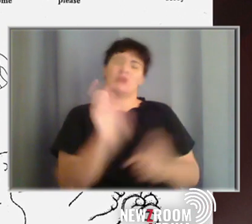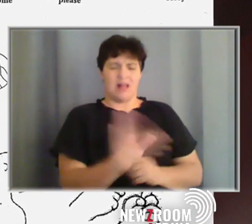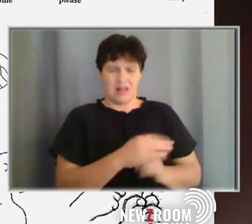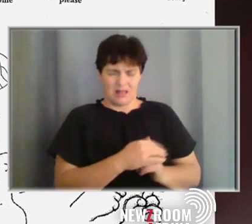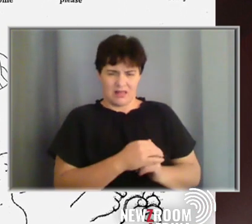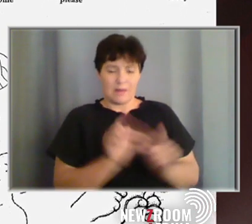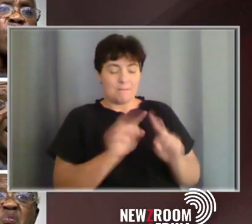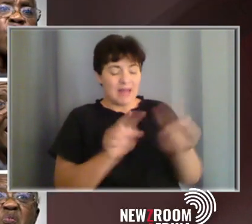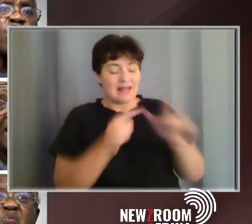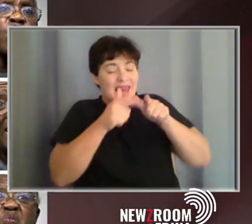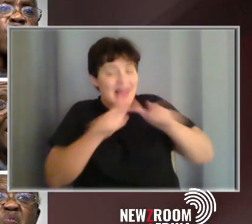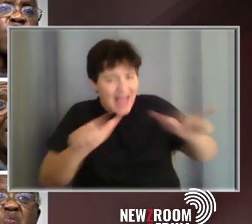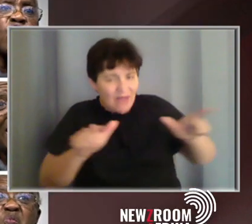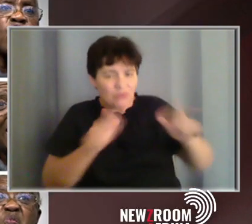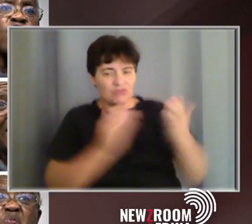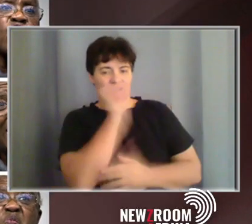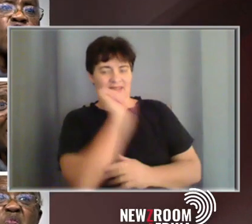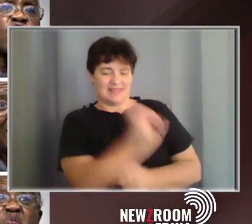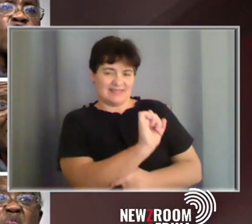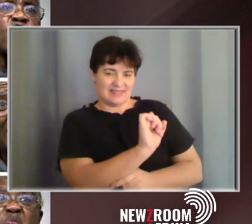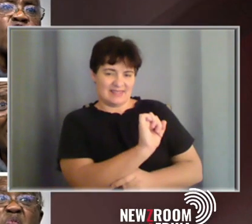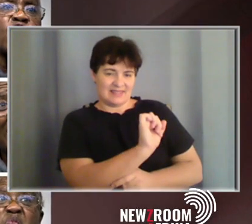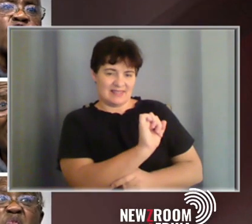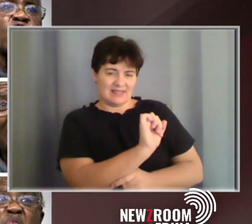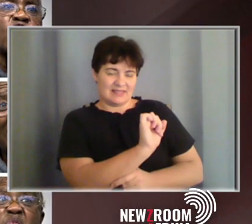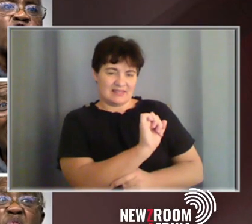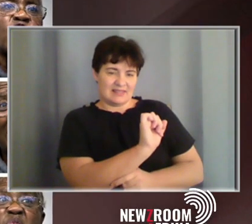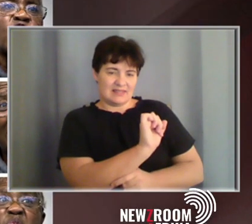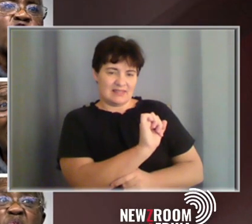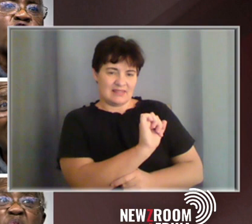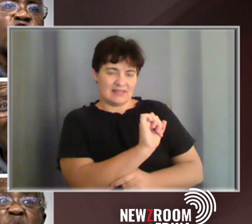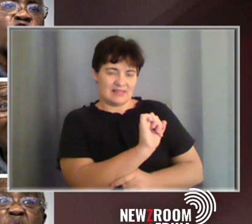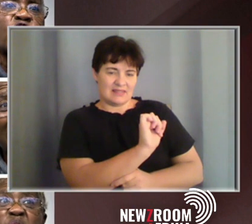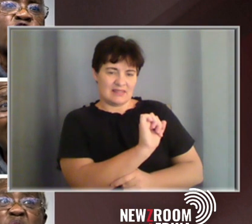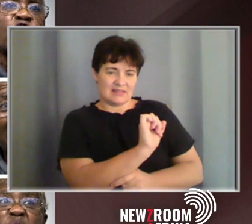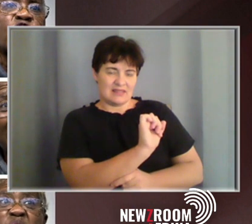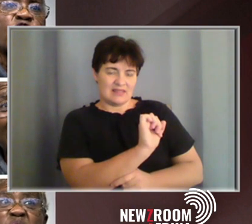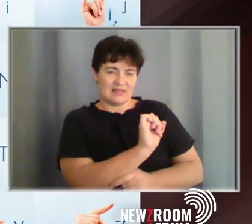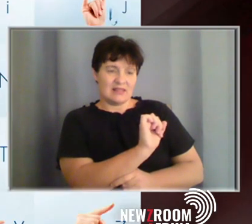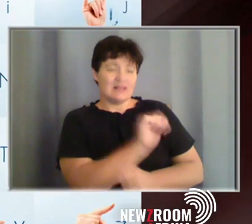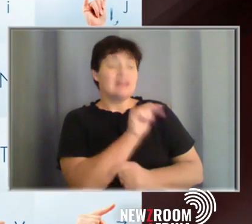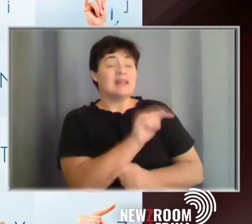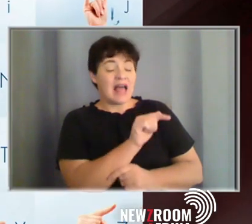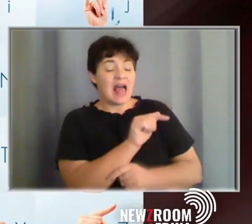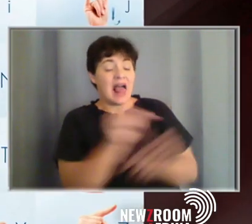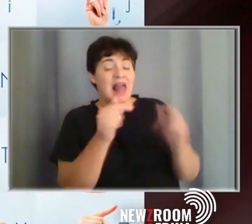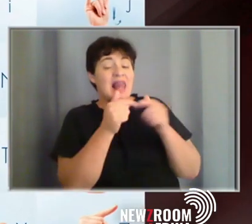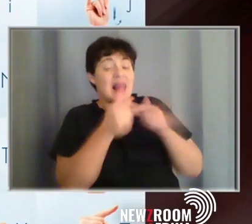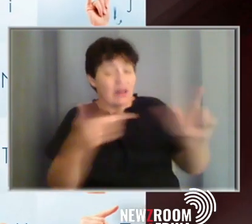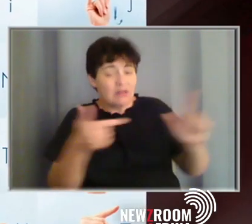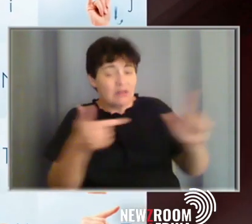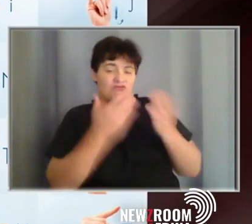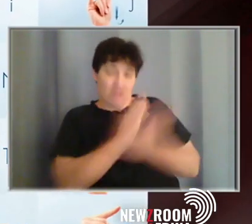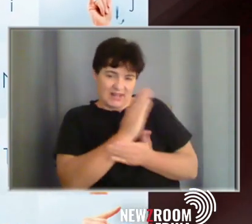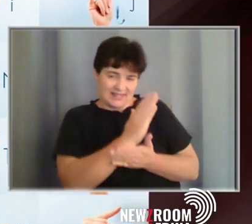language right, it's just, let's start it there. It is a linguistical right. So if we treat